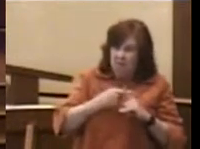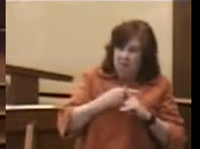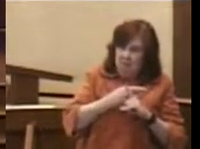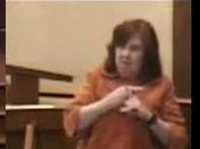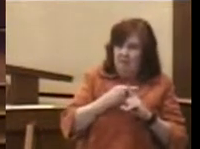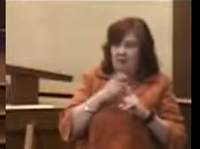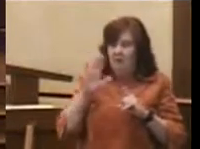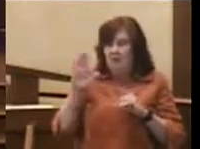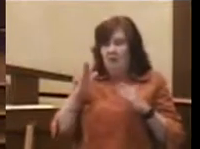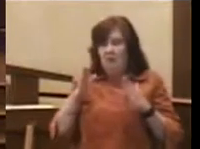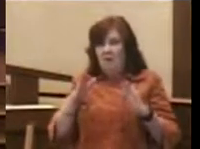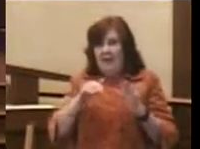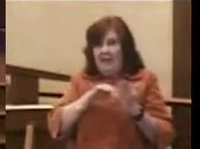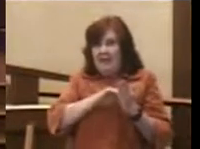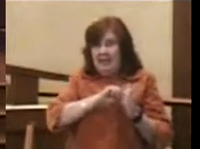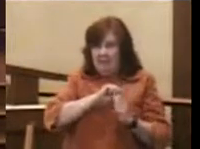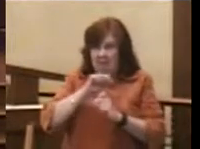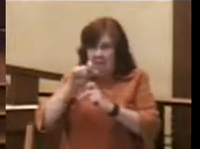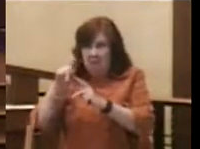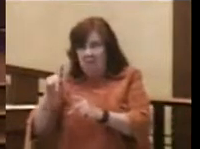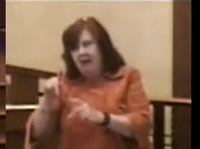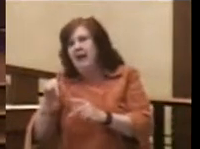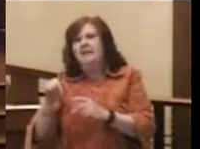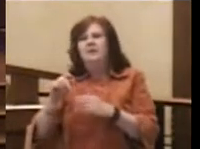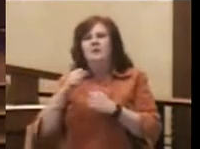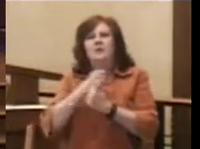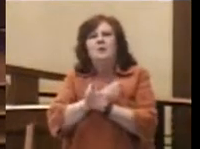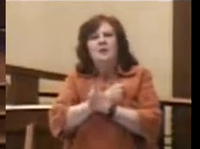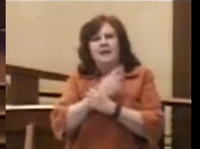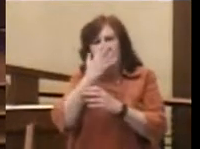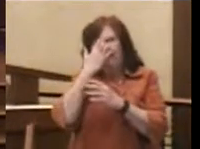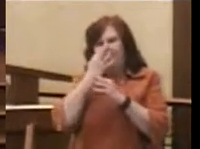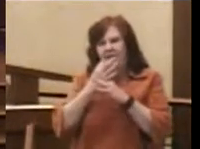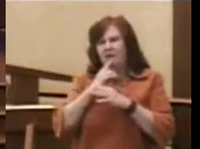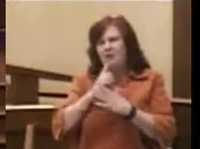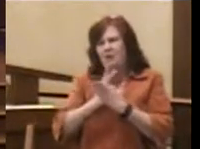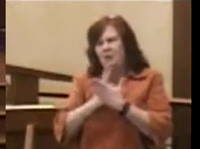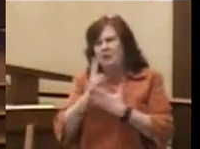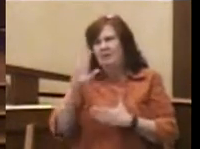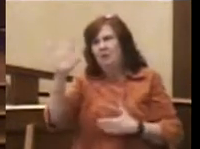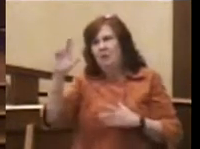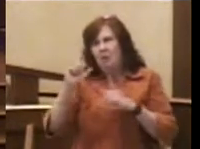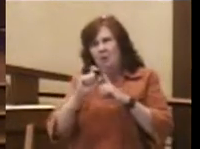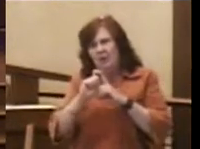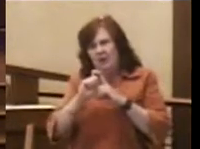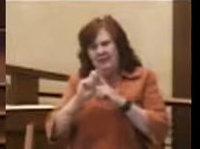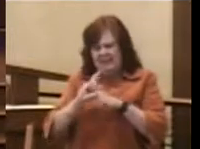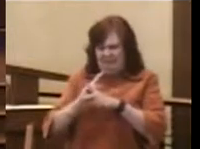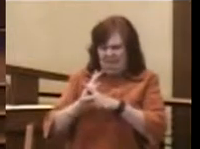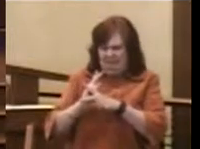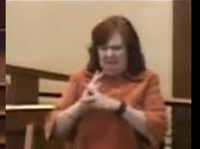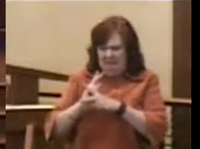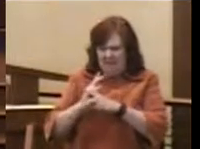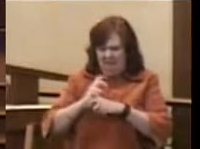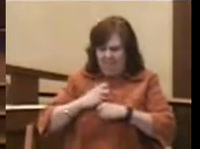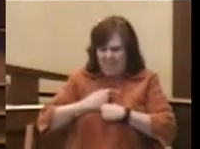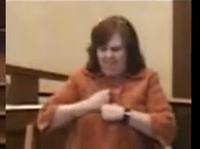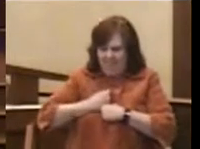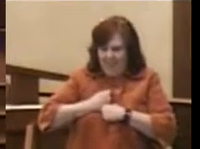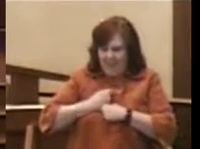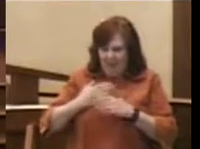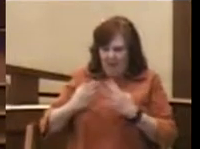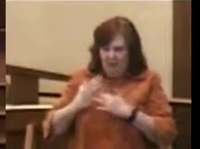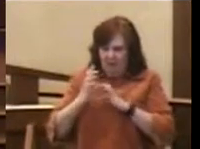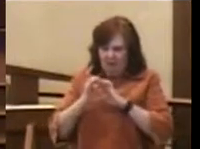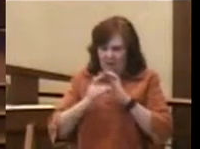ways. Lead them again to embrace in faith the truth of your word and to hold it fast through Jesus Christ, your